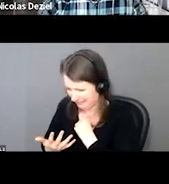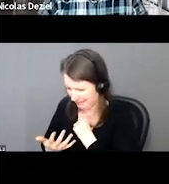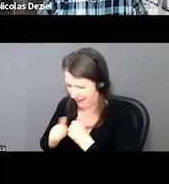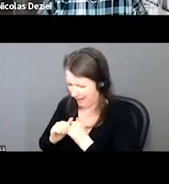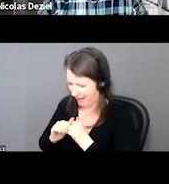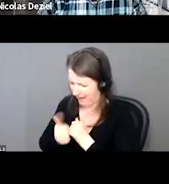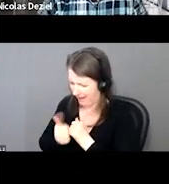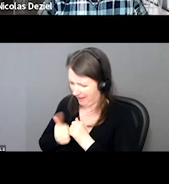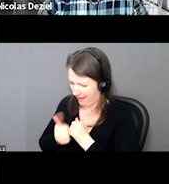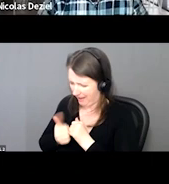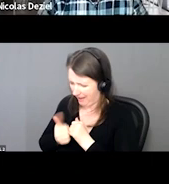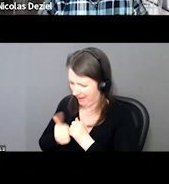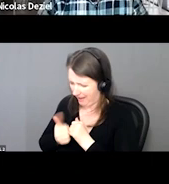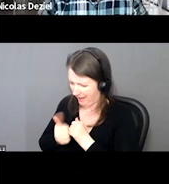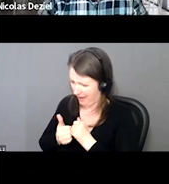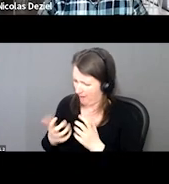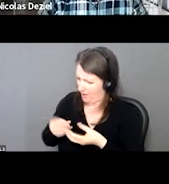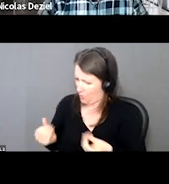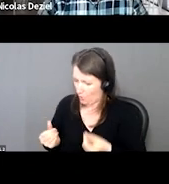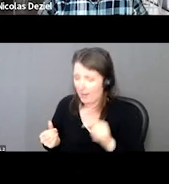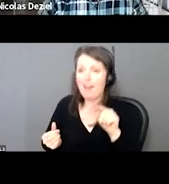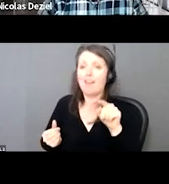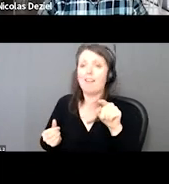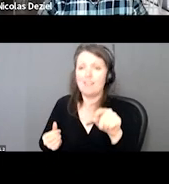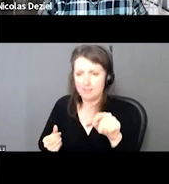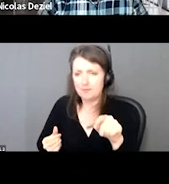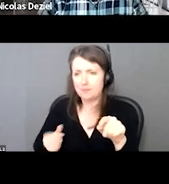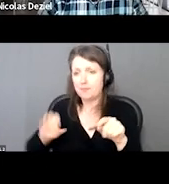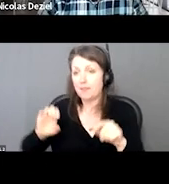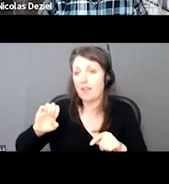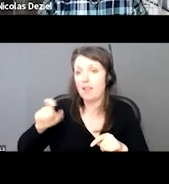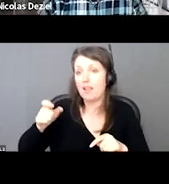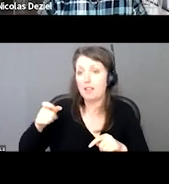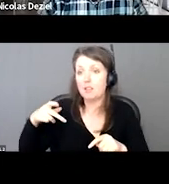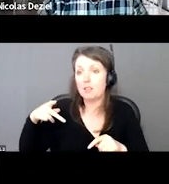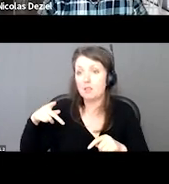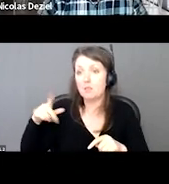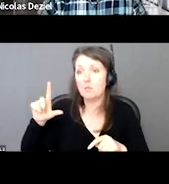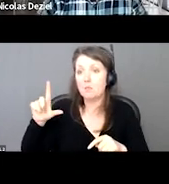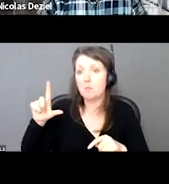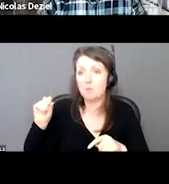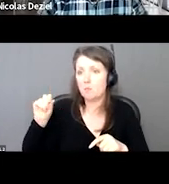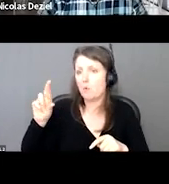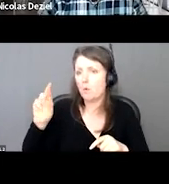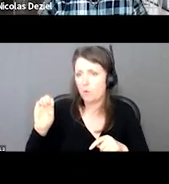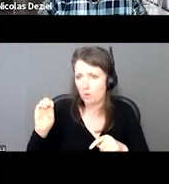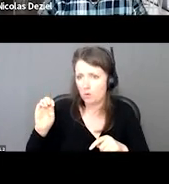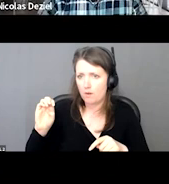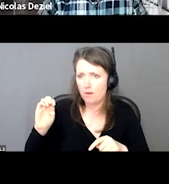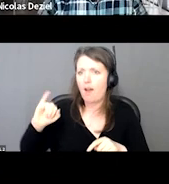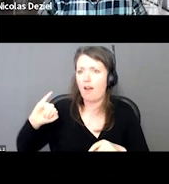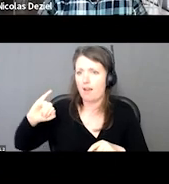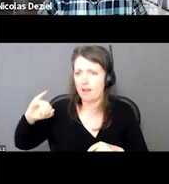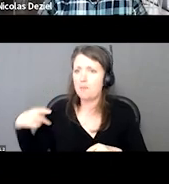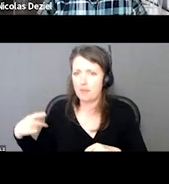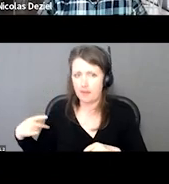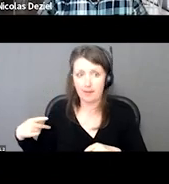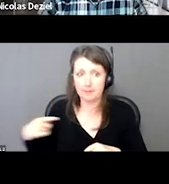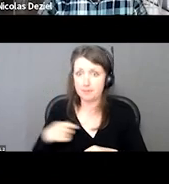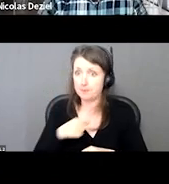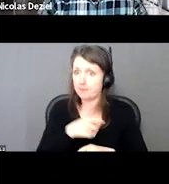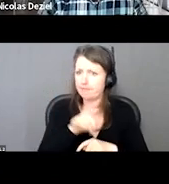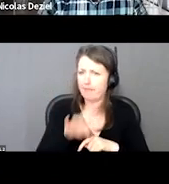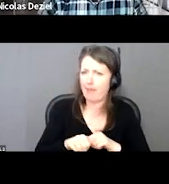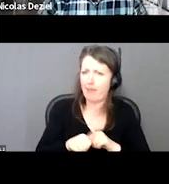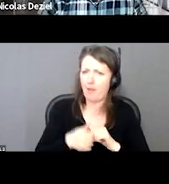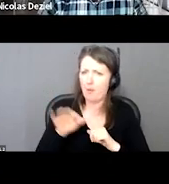and to reach out to the public sector. So this is called ExploreIP. And you on screen, you do have their contact points. So